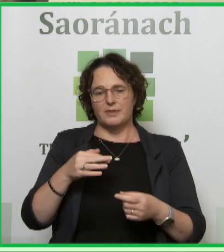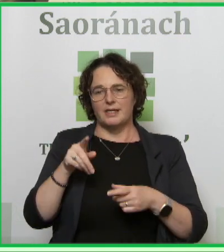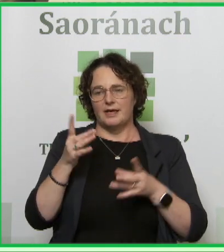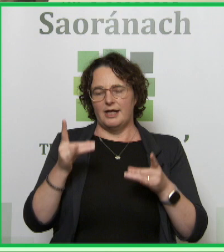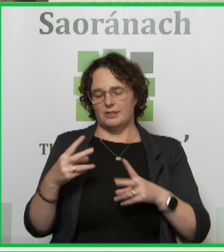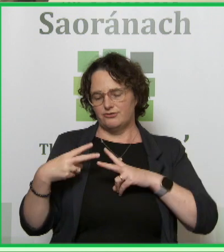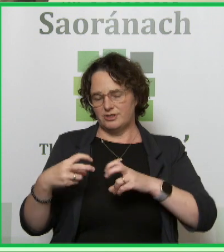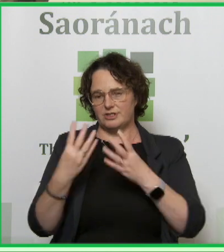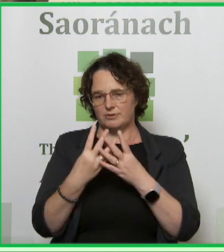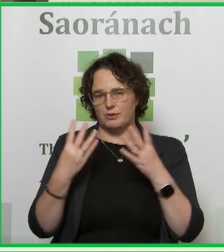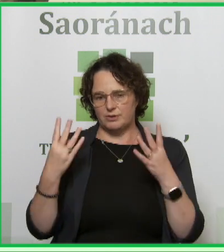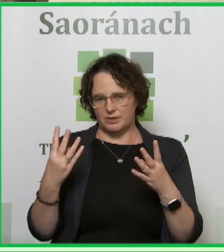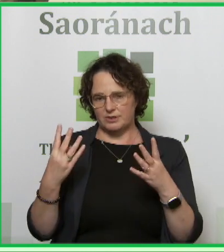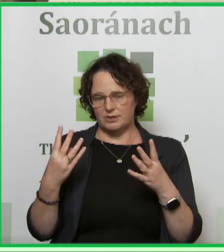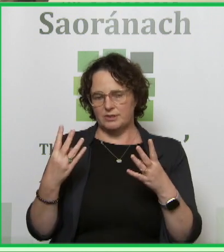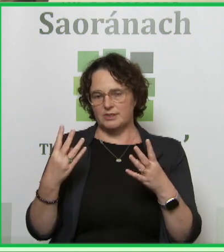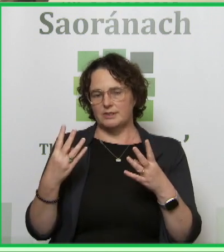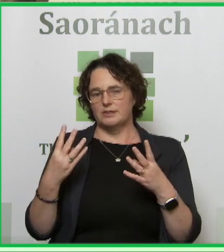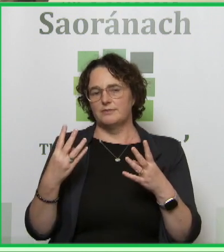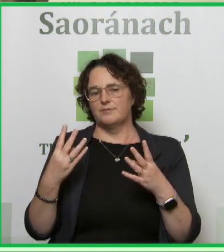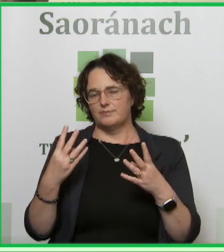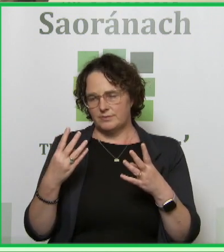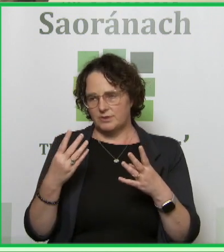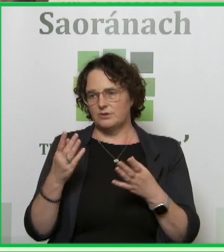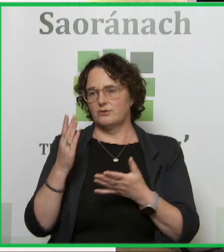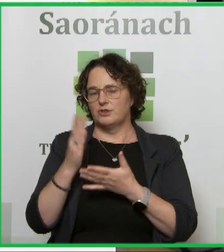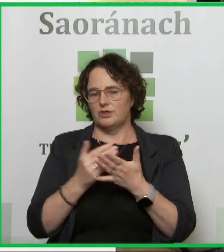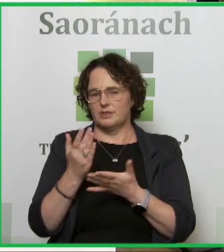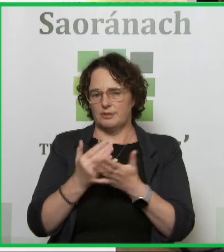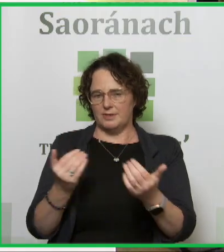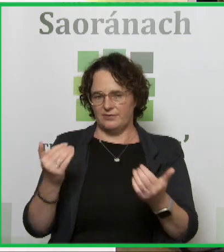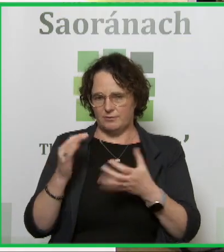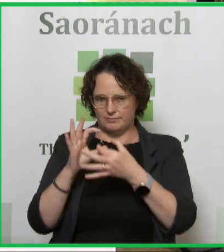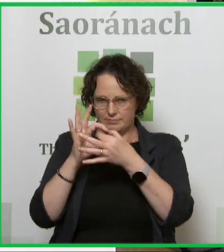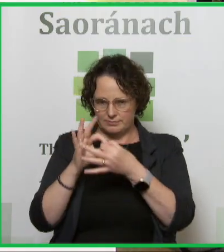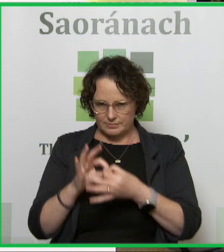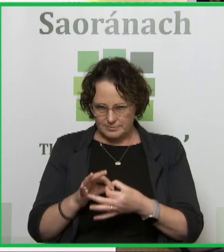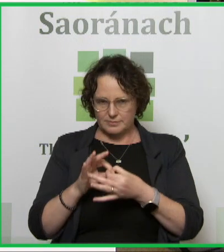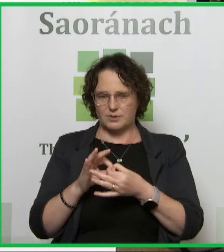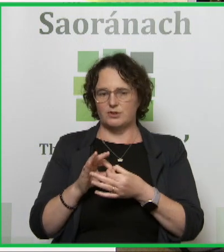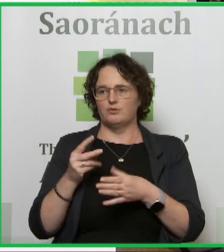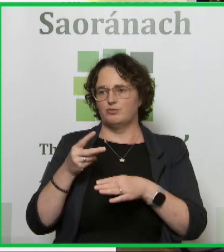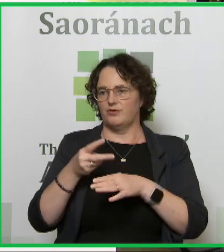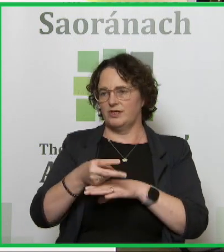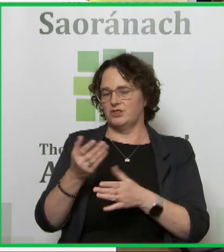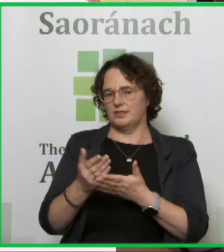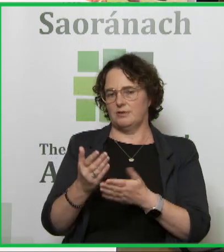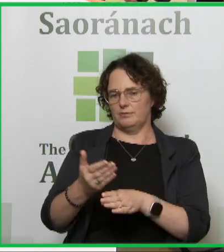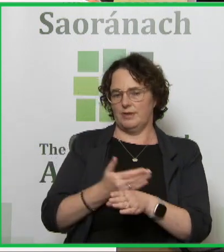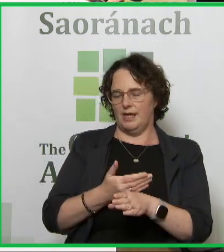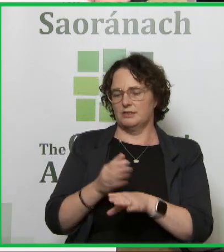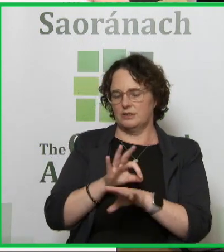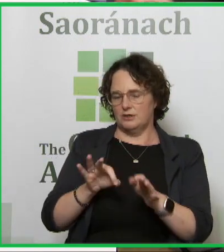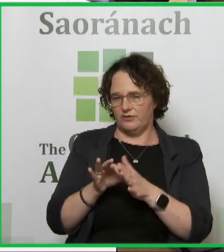Board, to share out some information further for us related to the area of prevention, our governance and